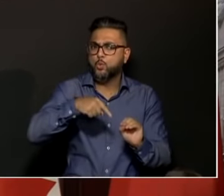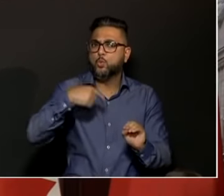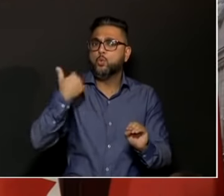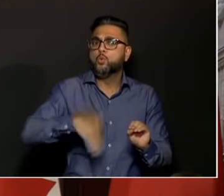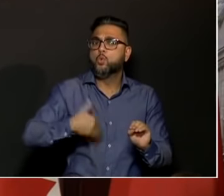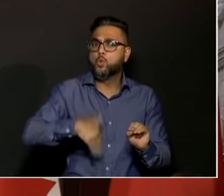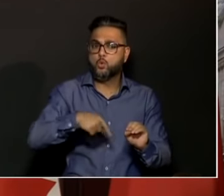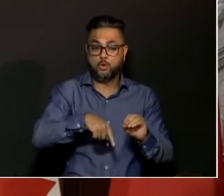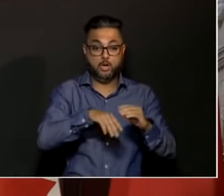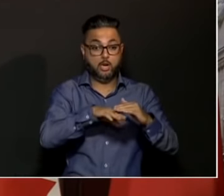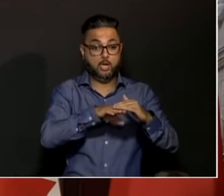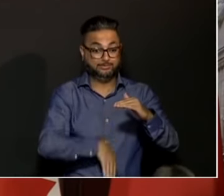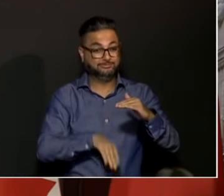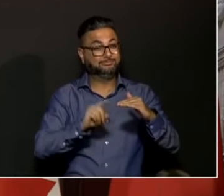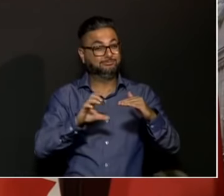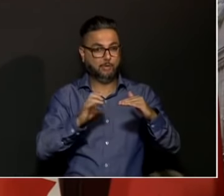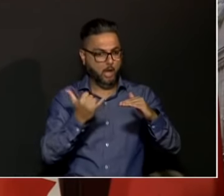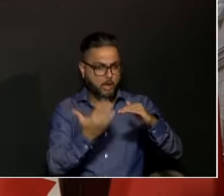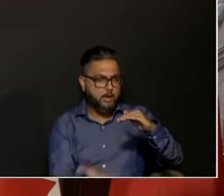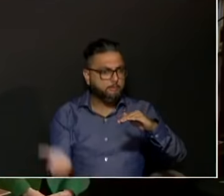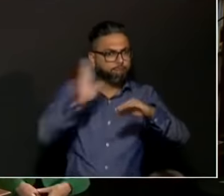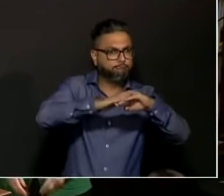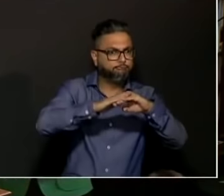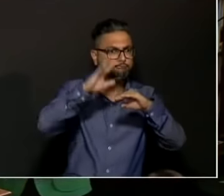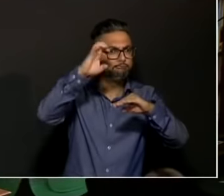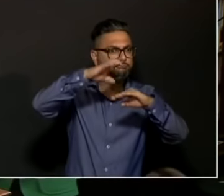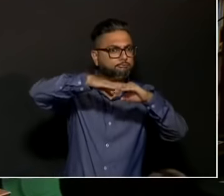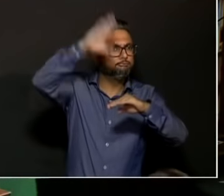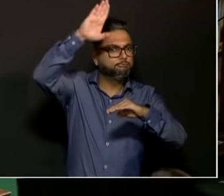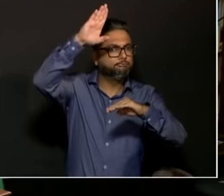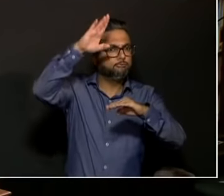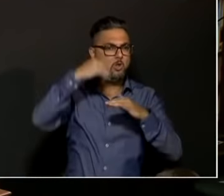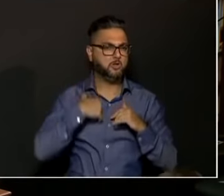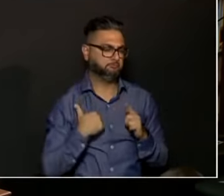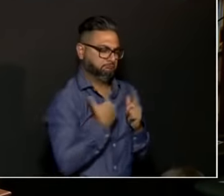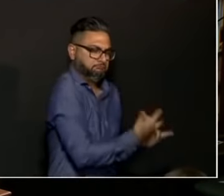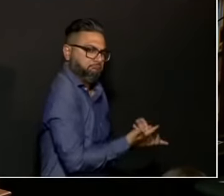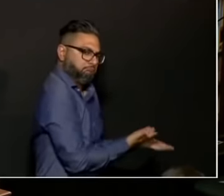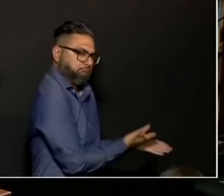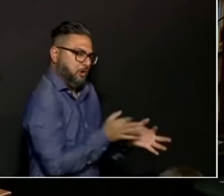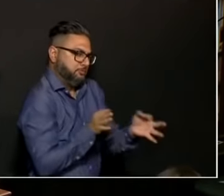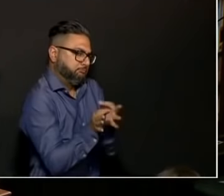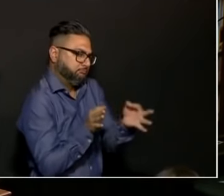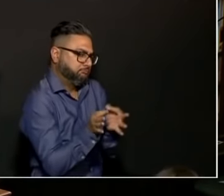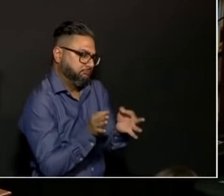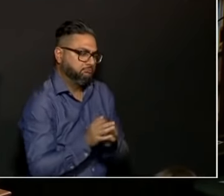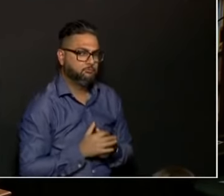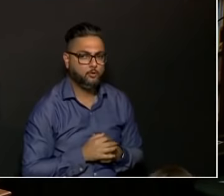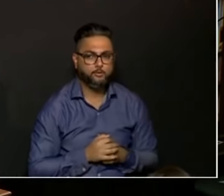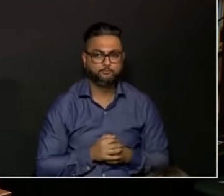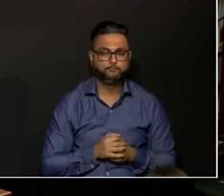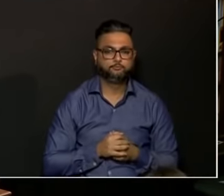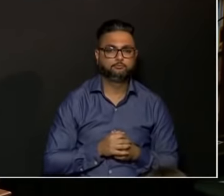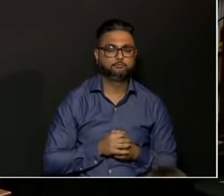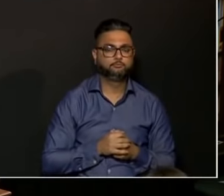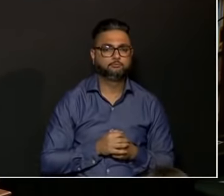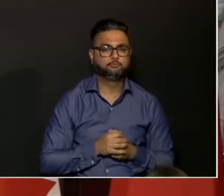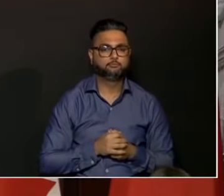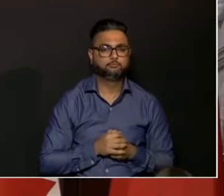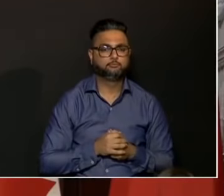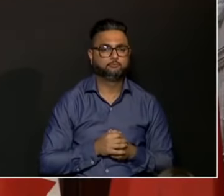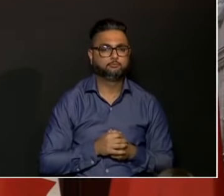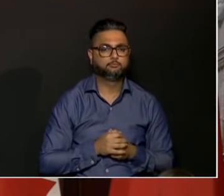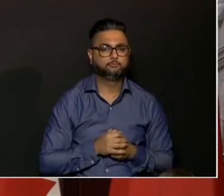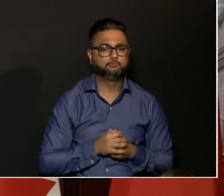up to 400. So I'll pass it over to the Minister. Well, I would certainly leave